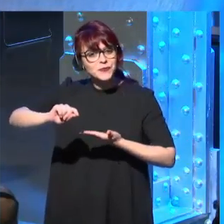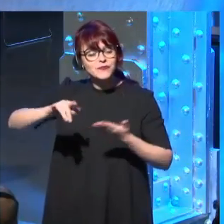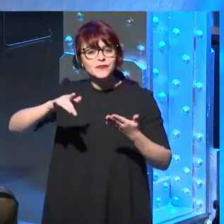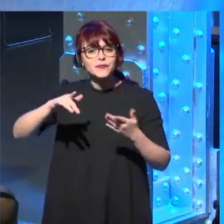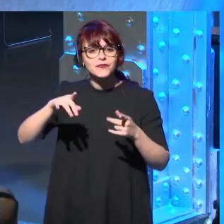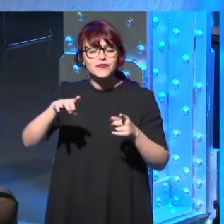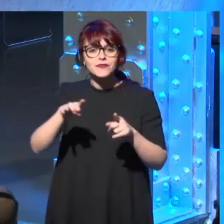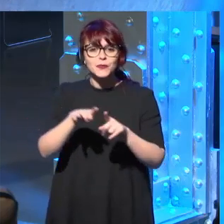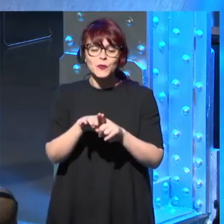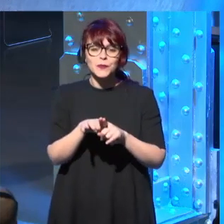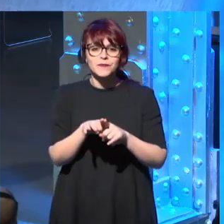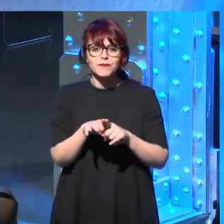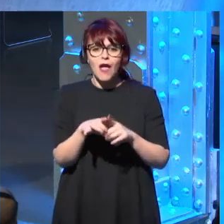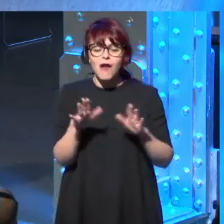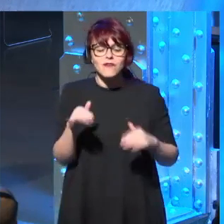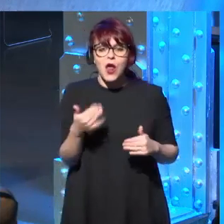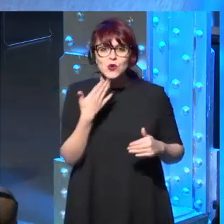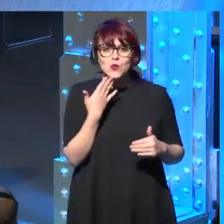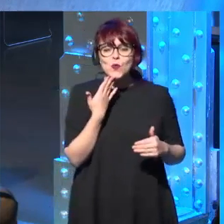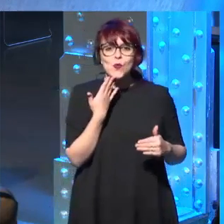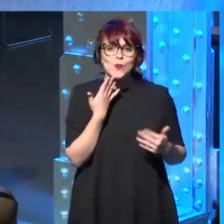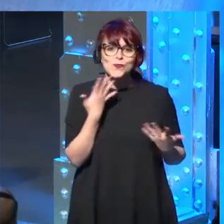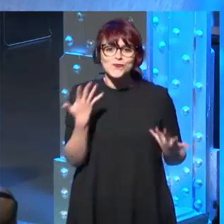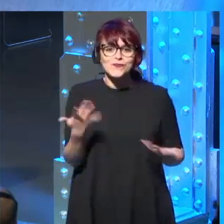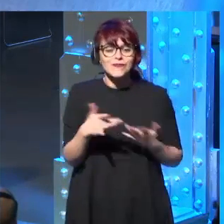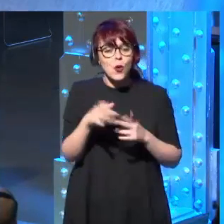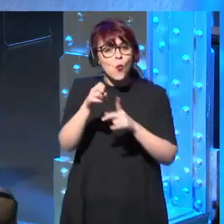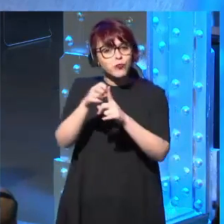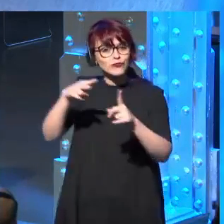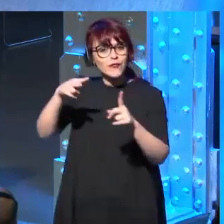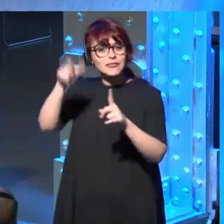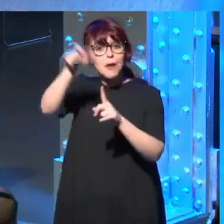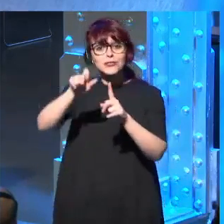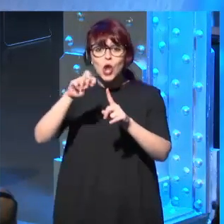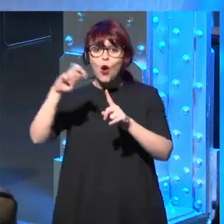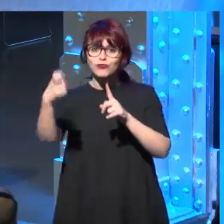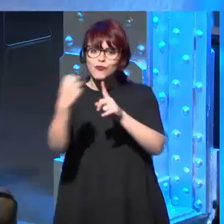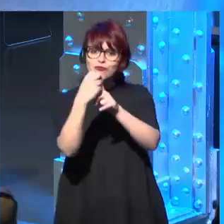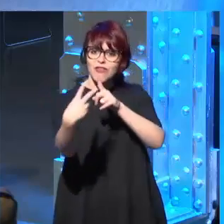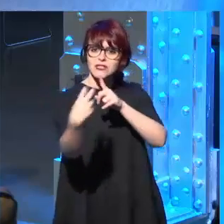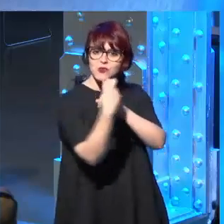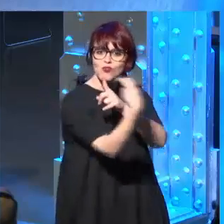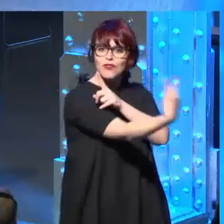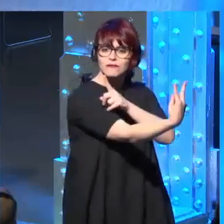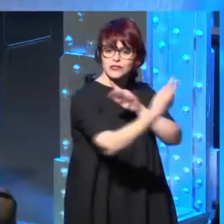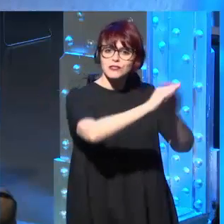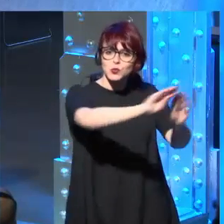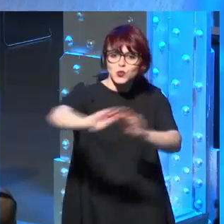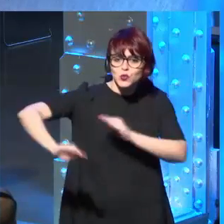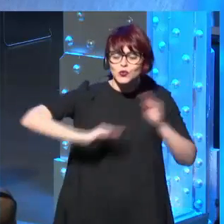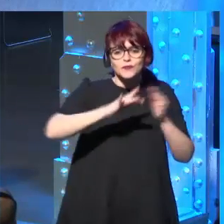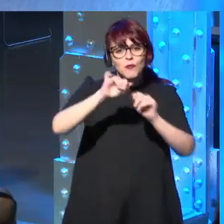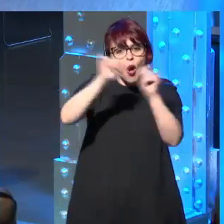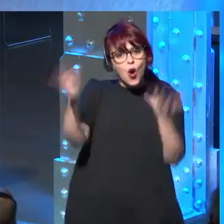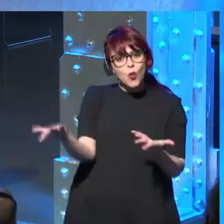people's point of view and do it in a delicate way that the totality is felt. That